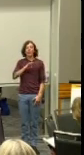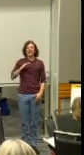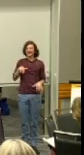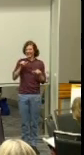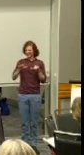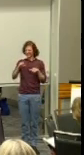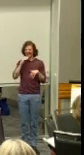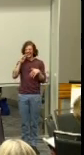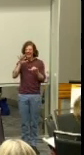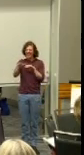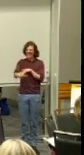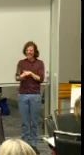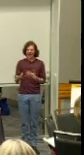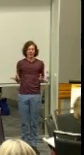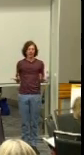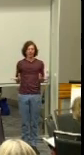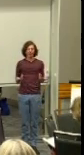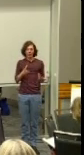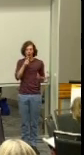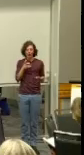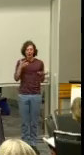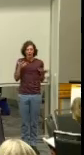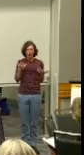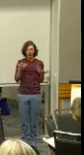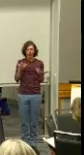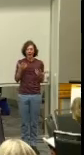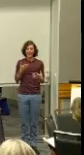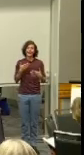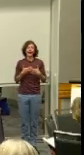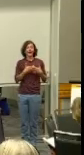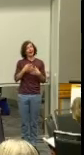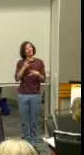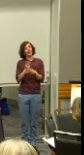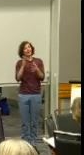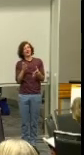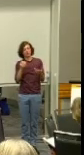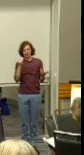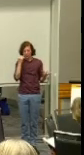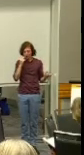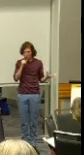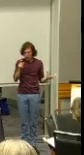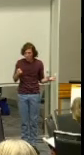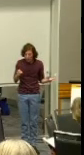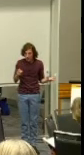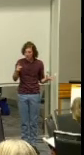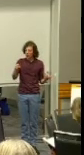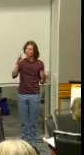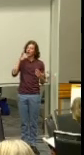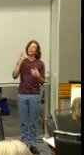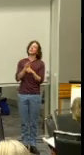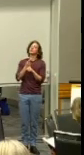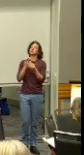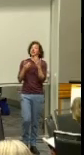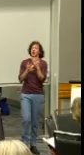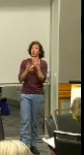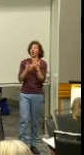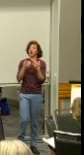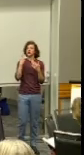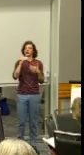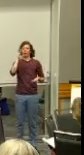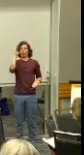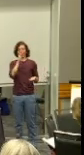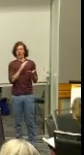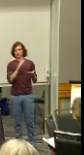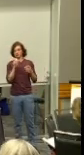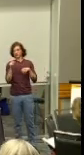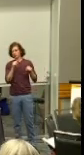wants somebody like babysitting you if you don't have to? And so they're using some technology to mitigate that. So